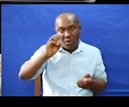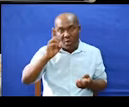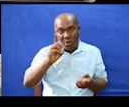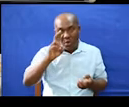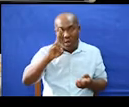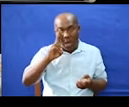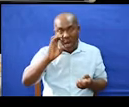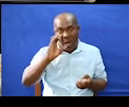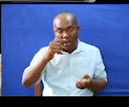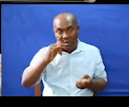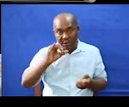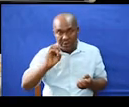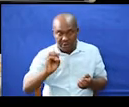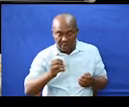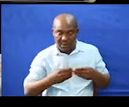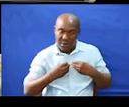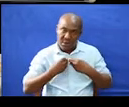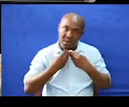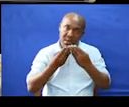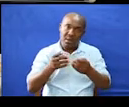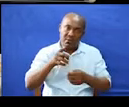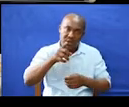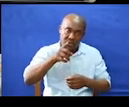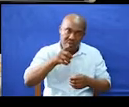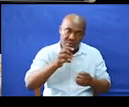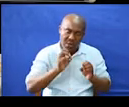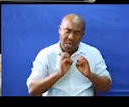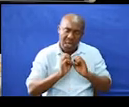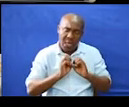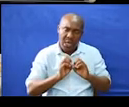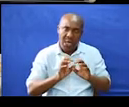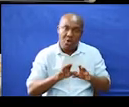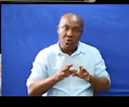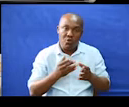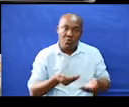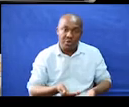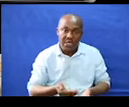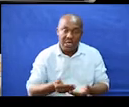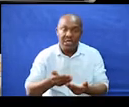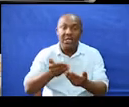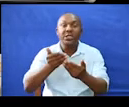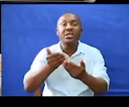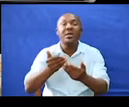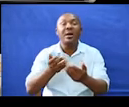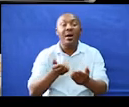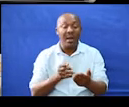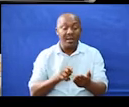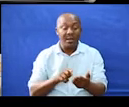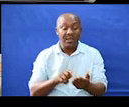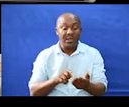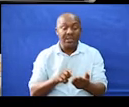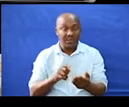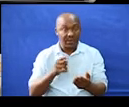give us a new generation. And this new generation is the one which now has evolved from